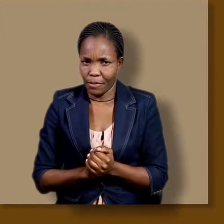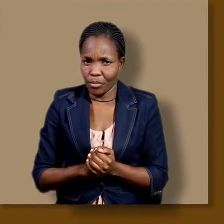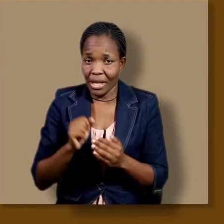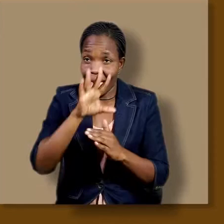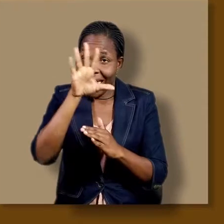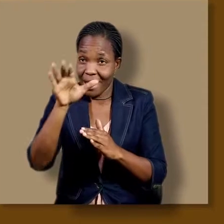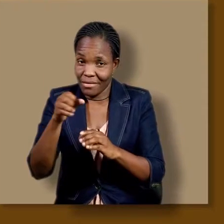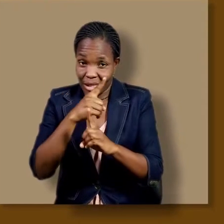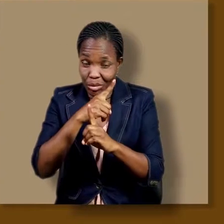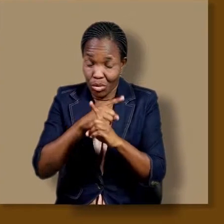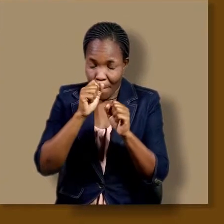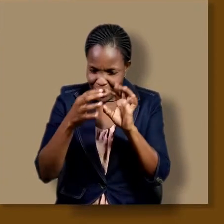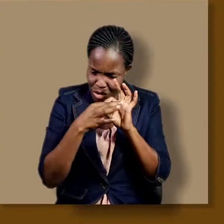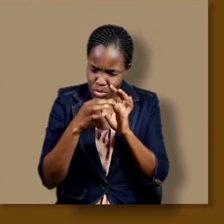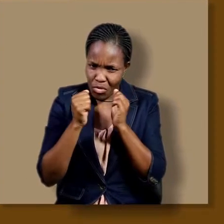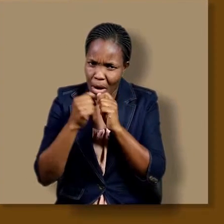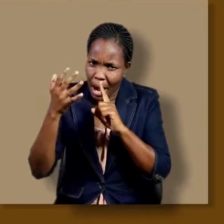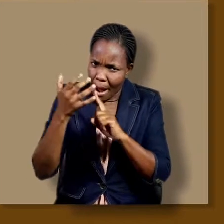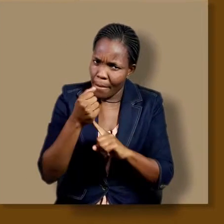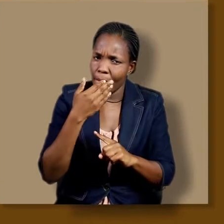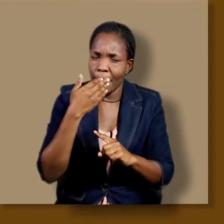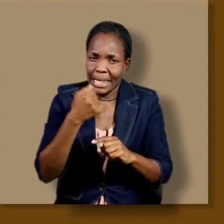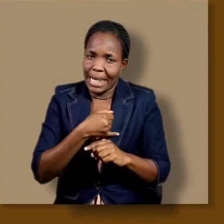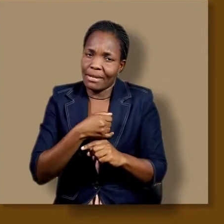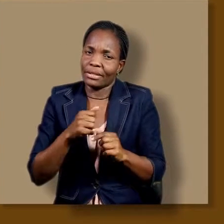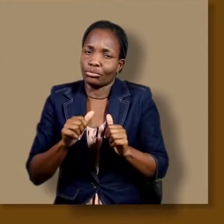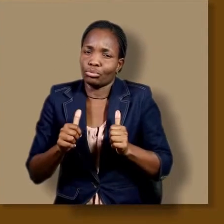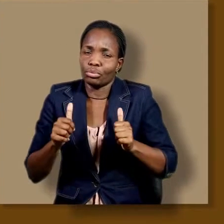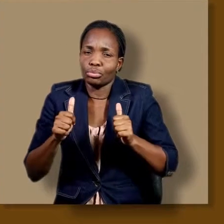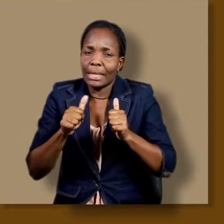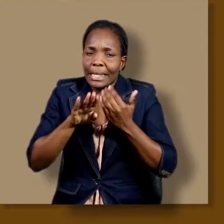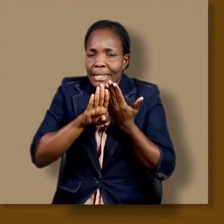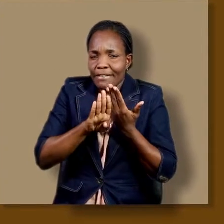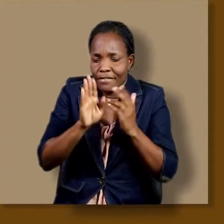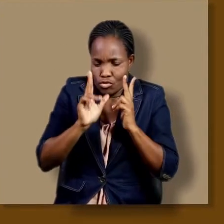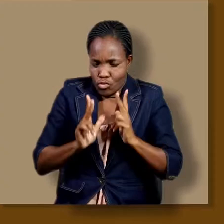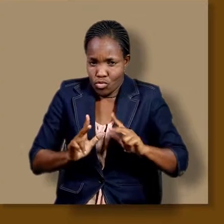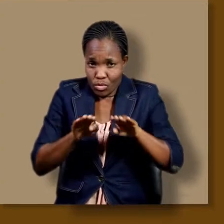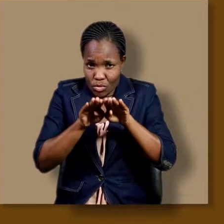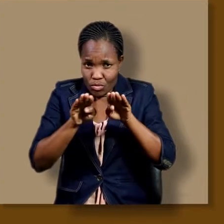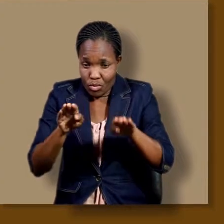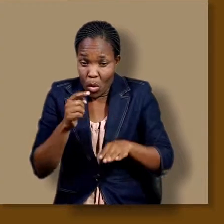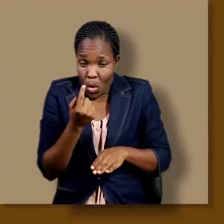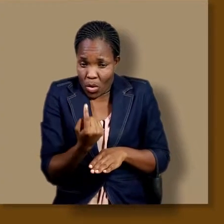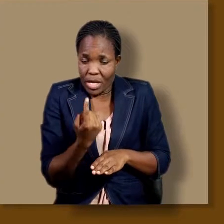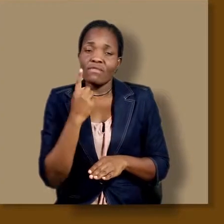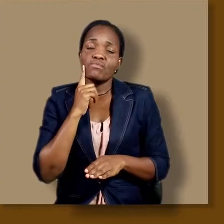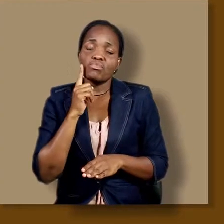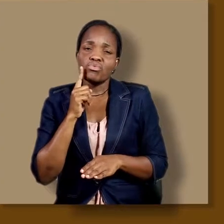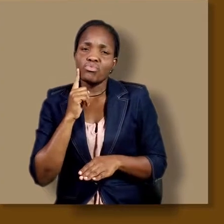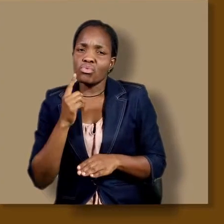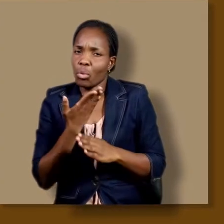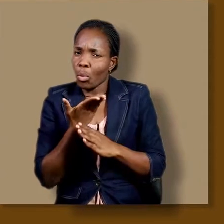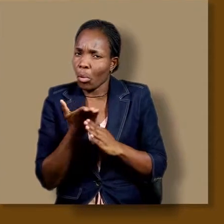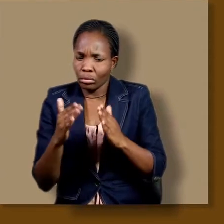to cooperate for the achievement of better living standards and to defend the human rights, self-rule,